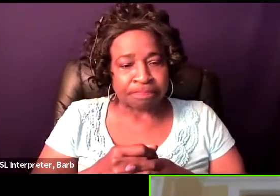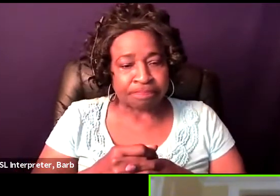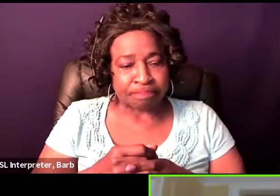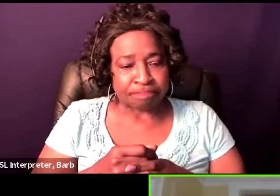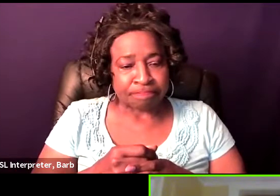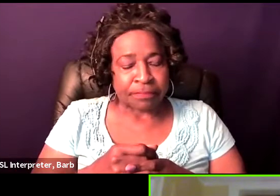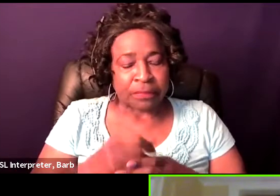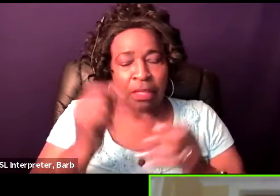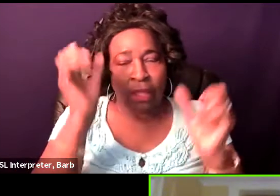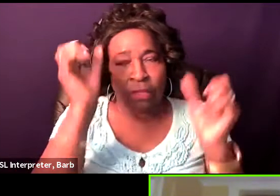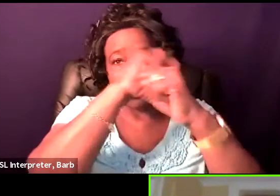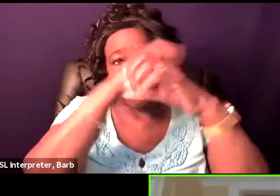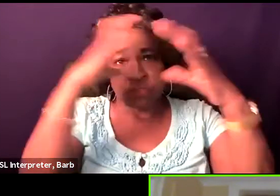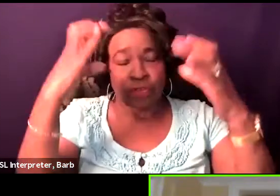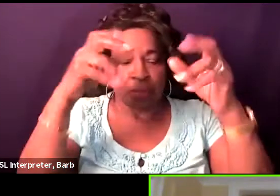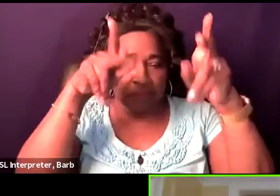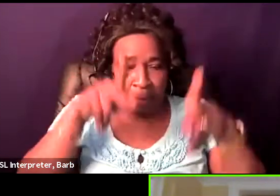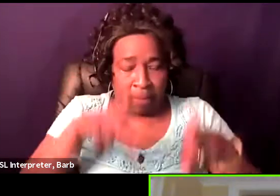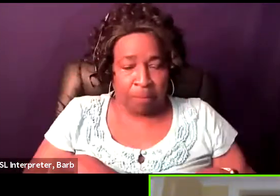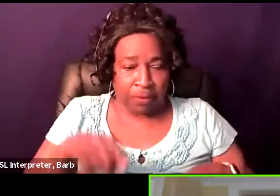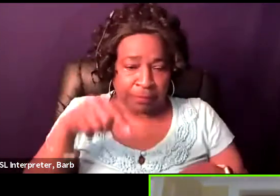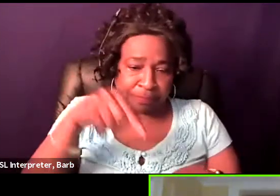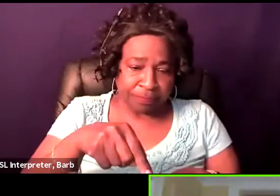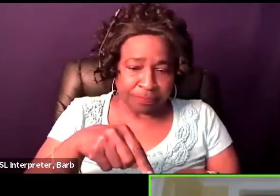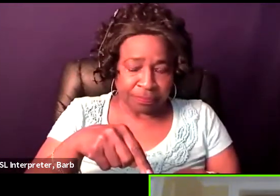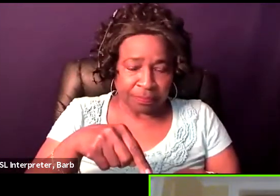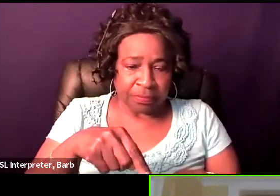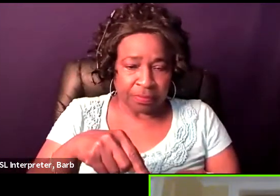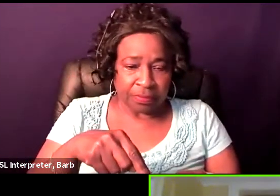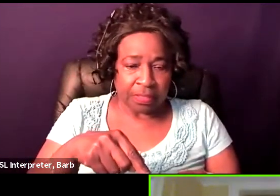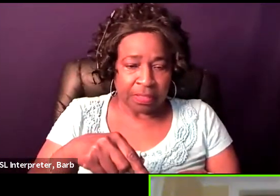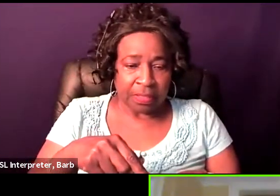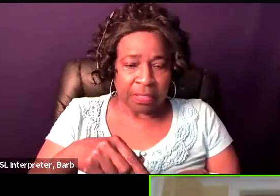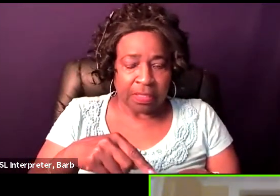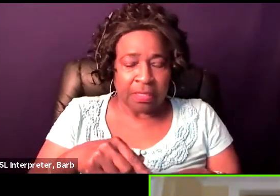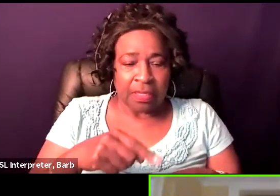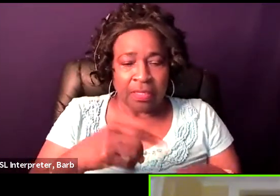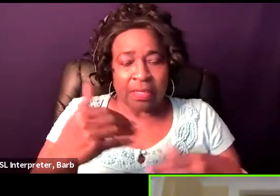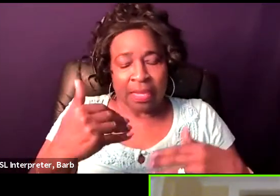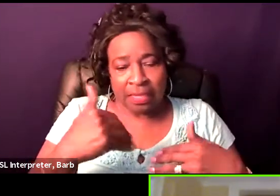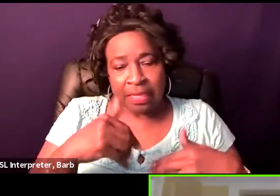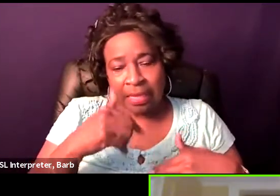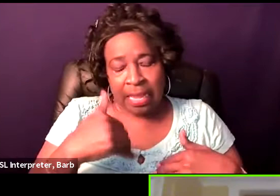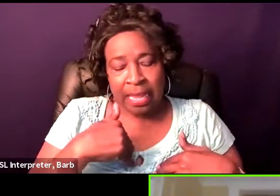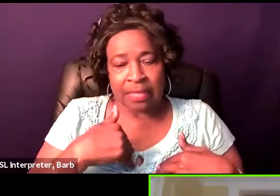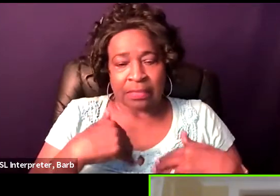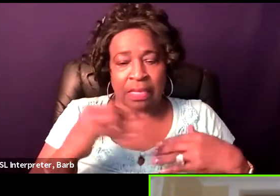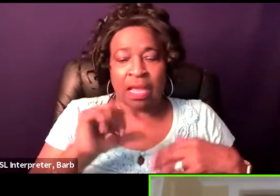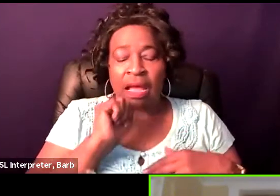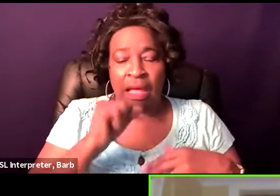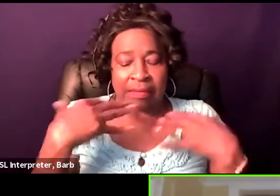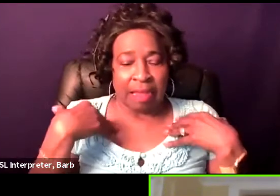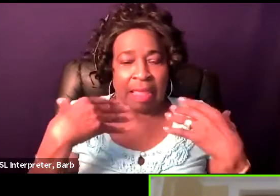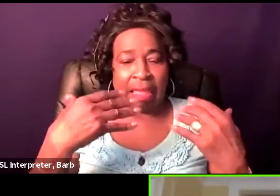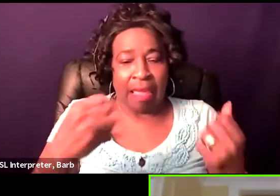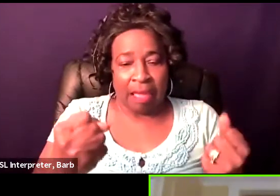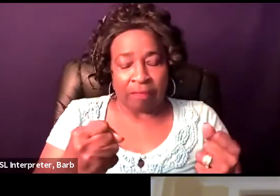the dream of some person is the has the underside of our downfall. So I think that might be part of